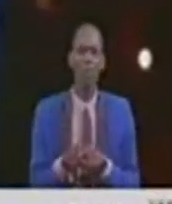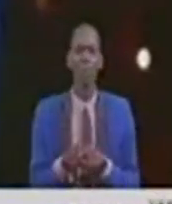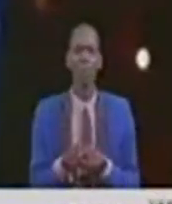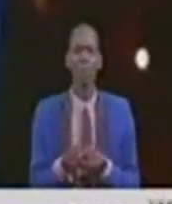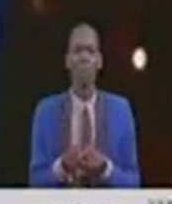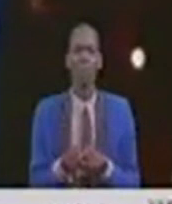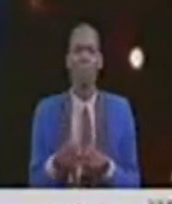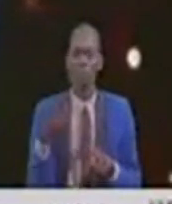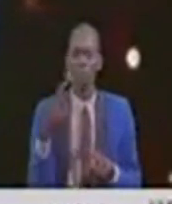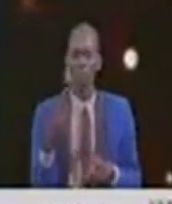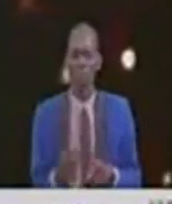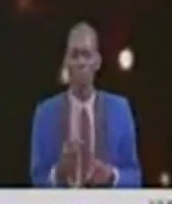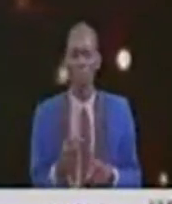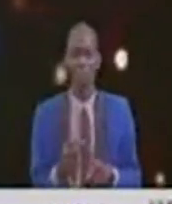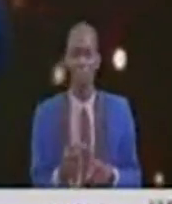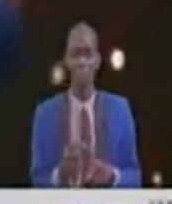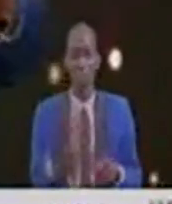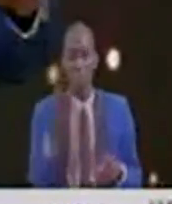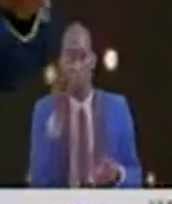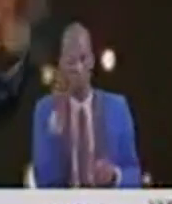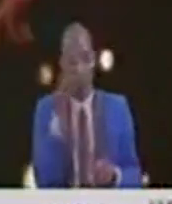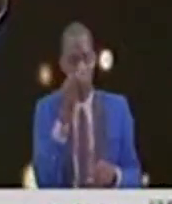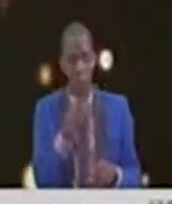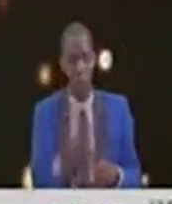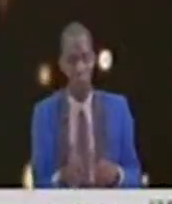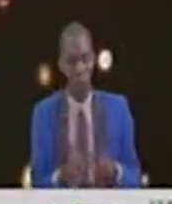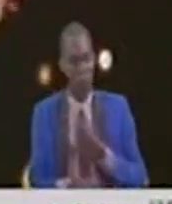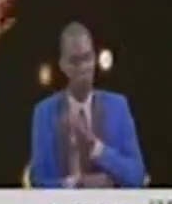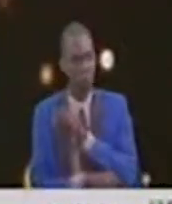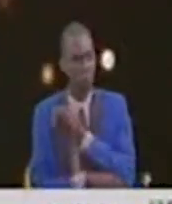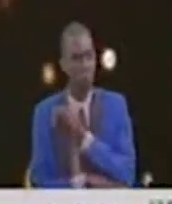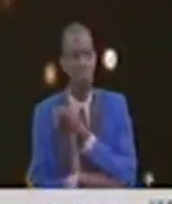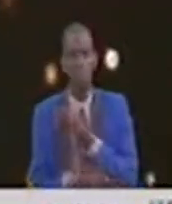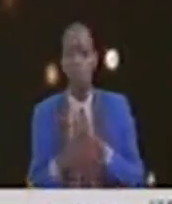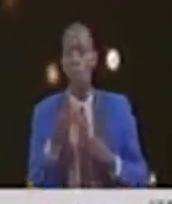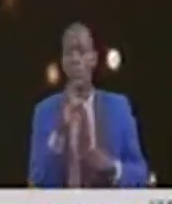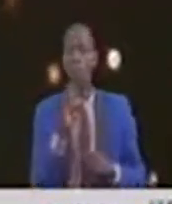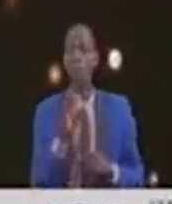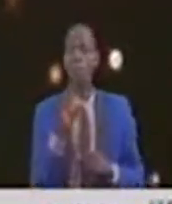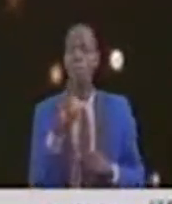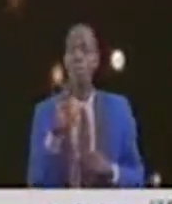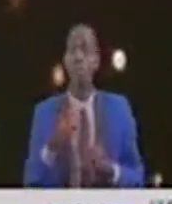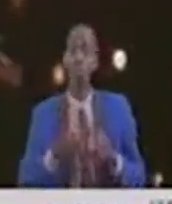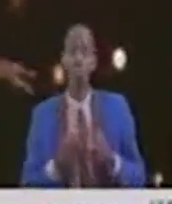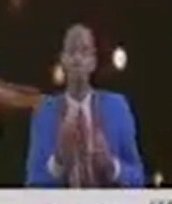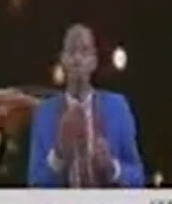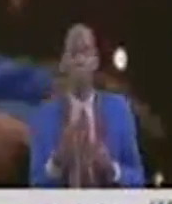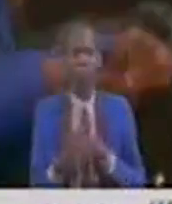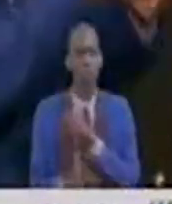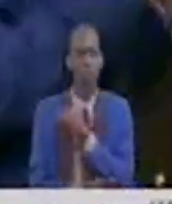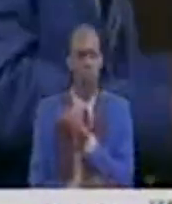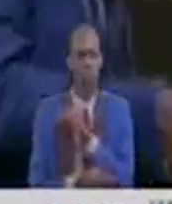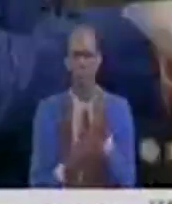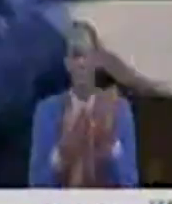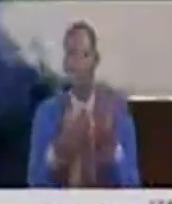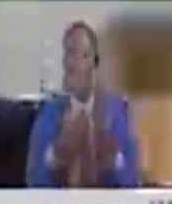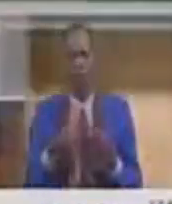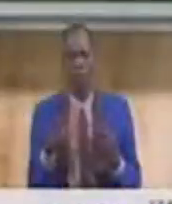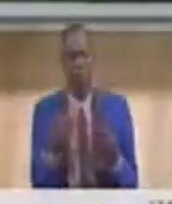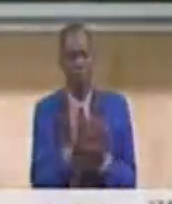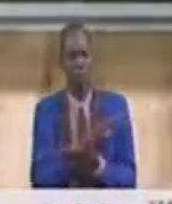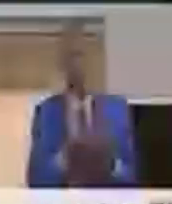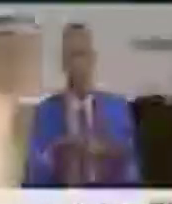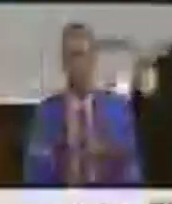of temptation, as to the ruinousness of temptation, and as to the grace